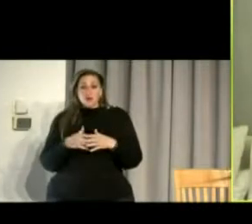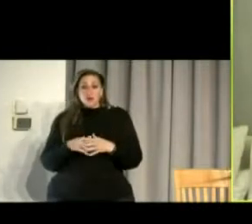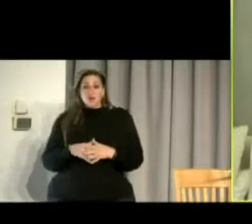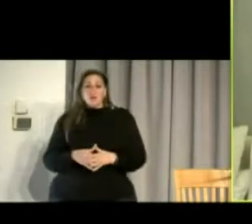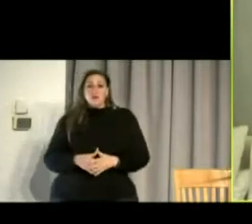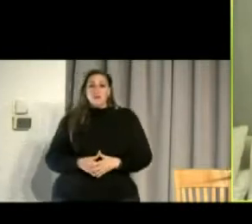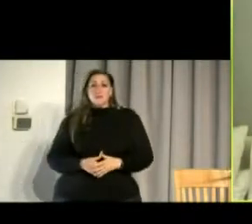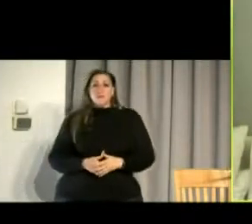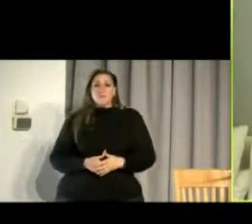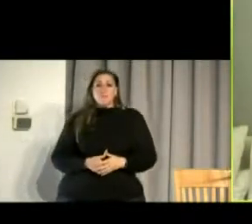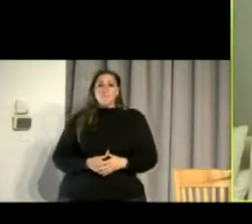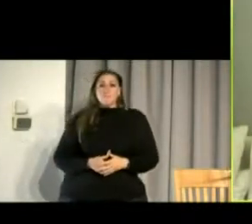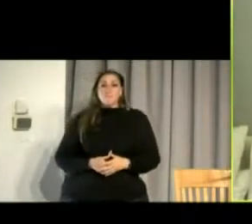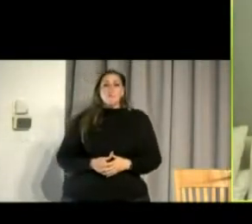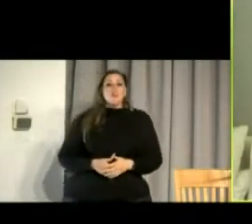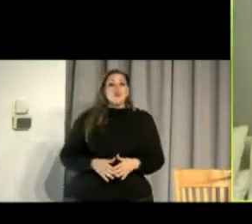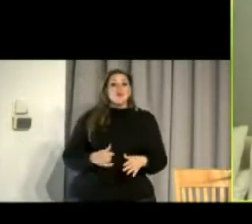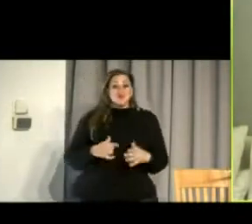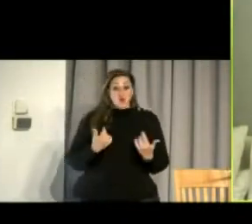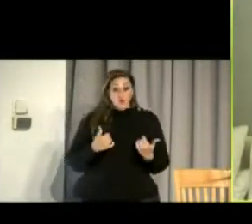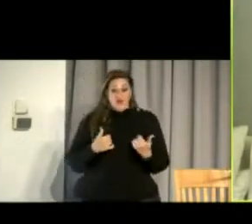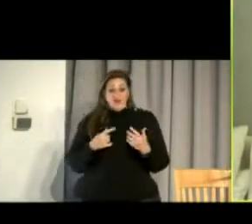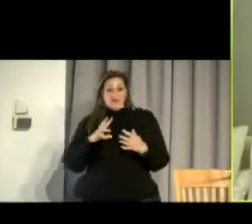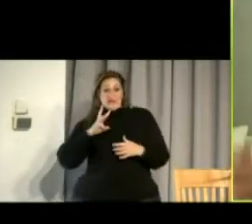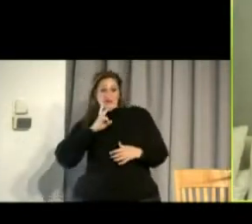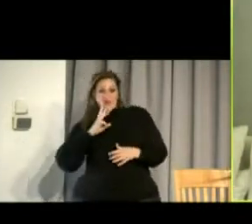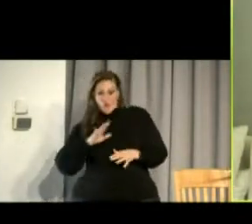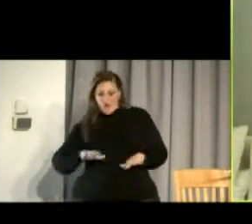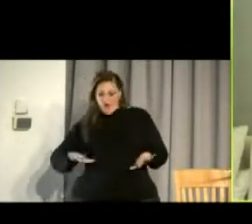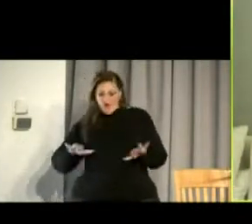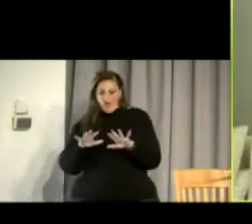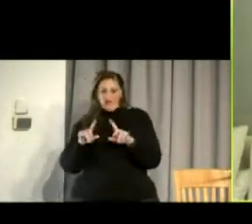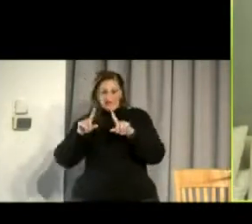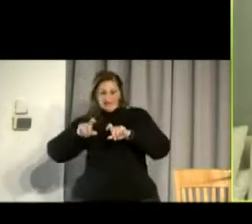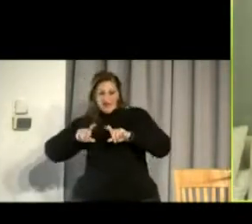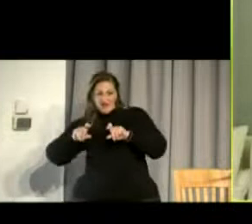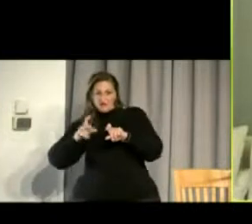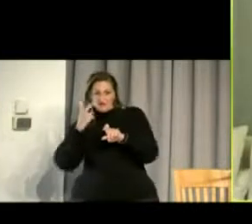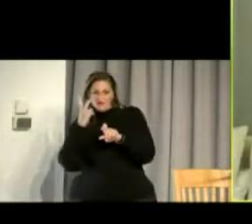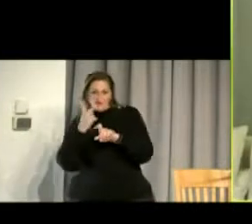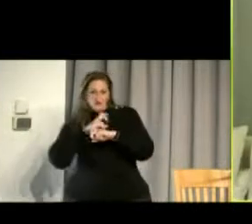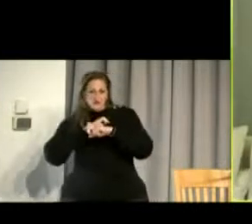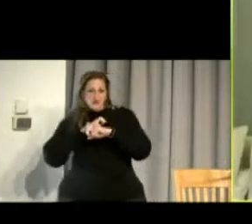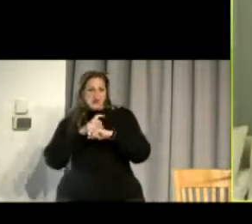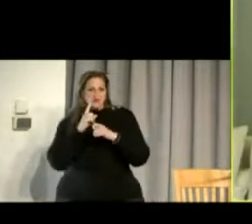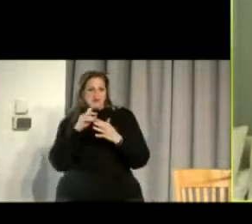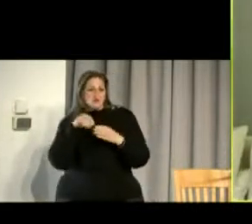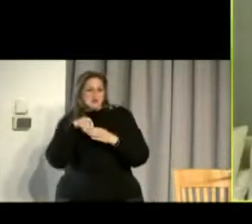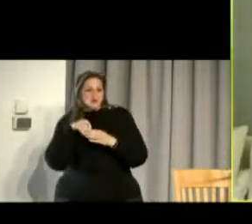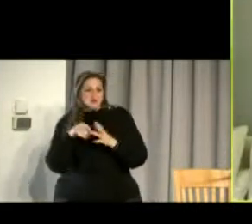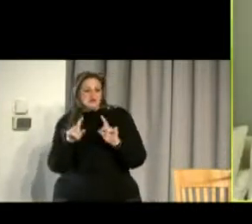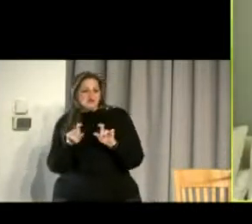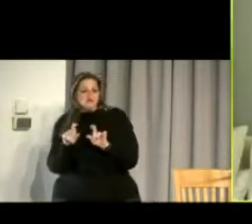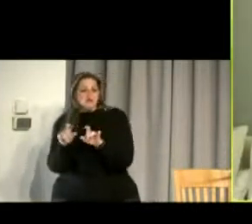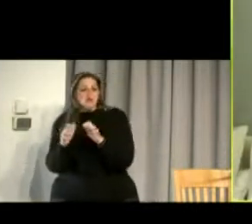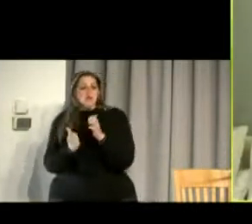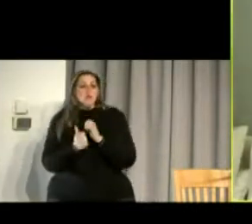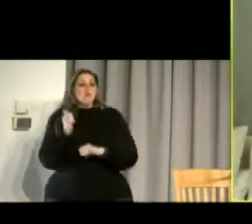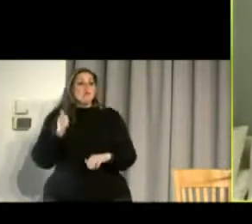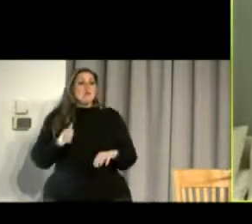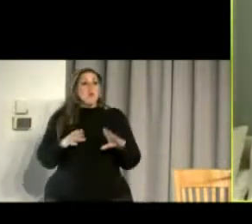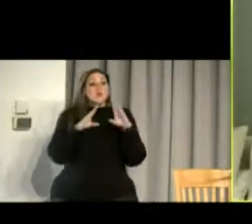time to test the water, see what's going on, or we'll be told not to drink the water at all, right? So most households in